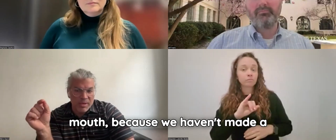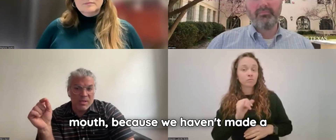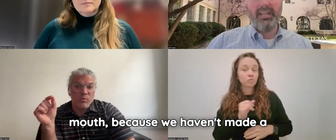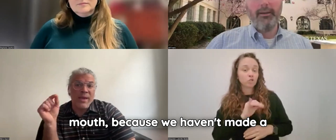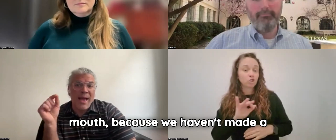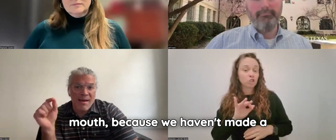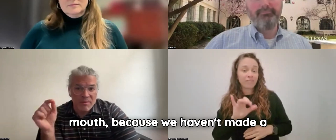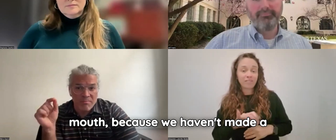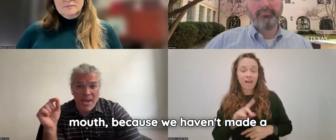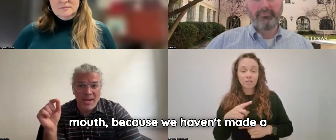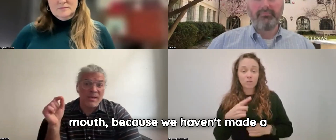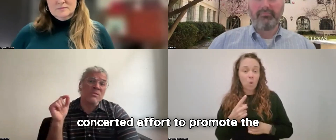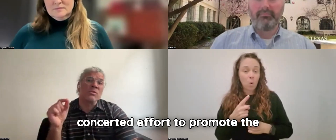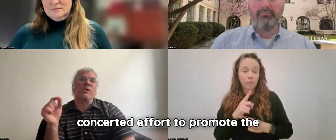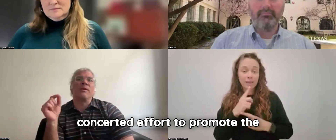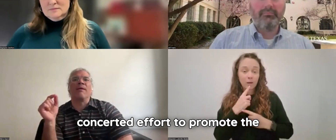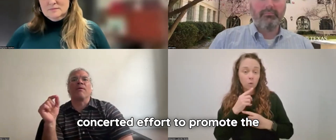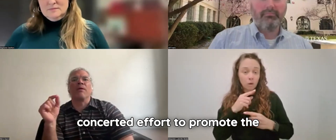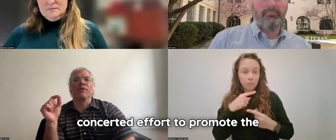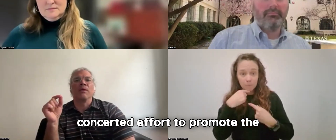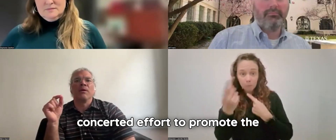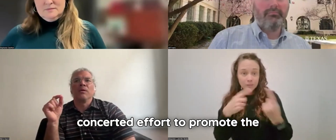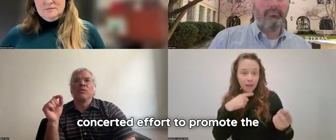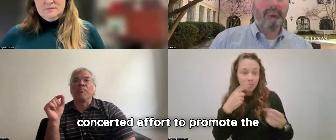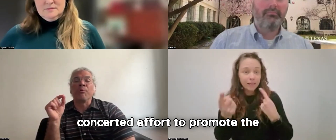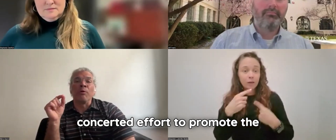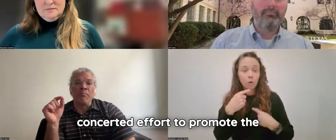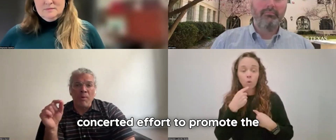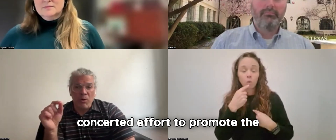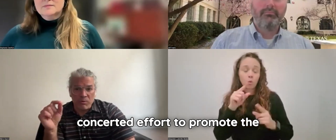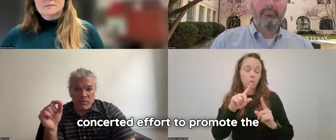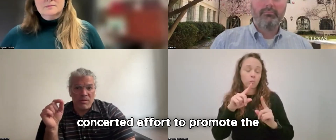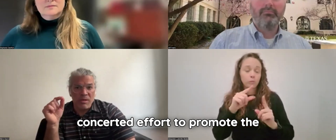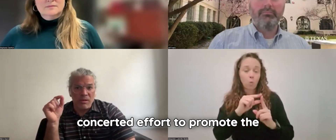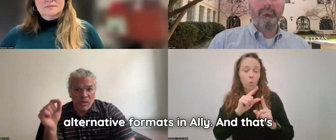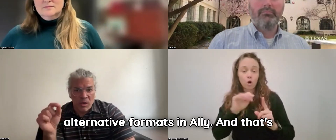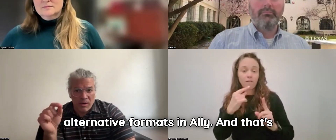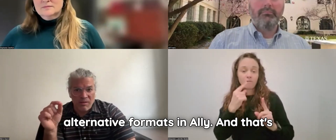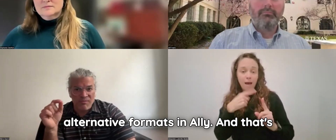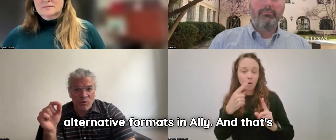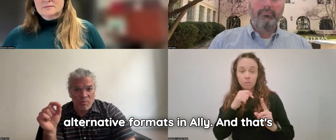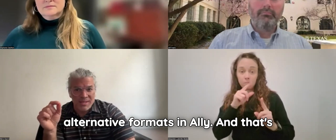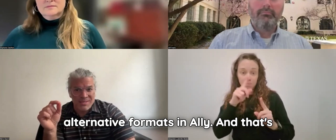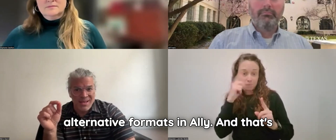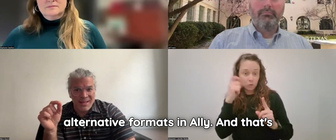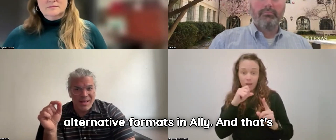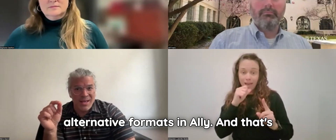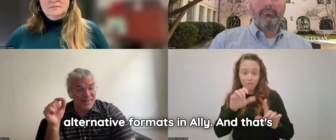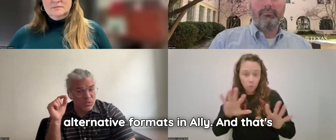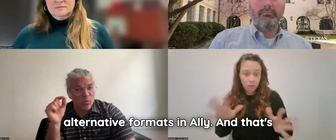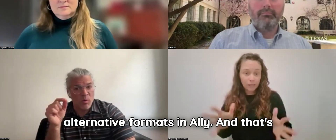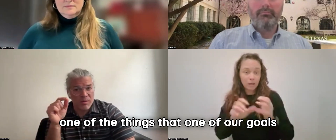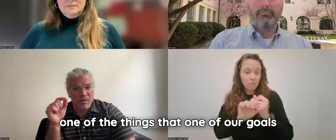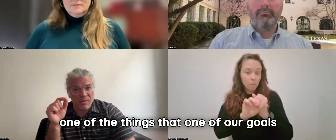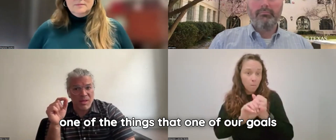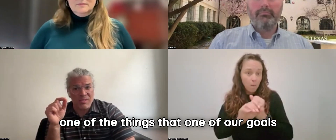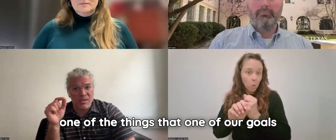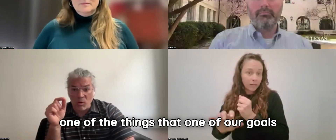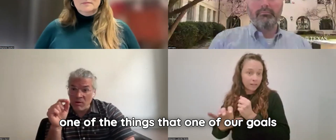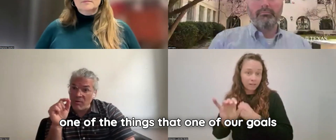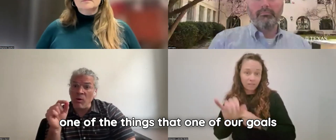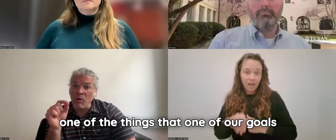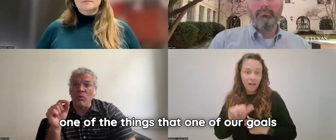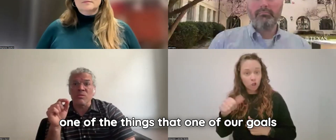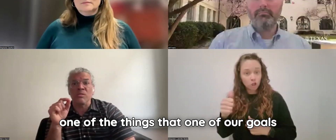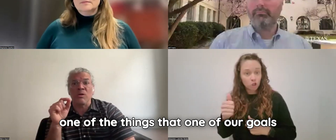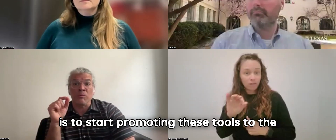mouth because we Yeah. haven't made a concerted effort to promote the alternative formats in Ally. And that's one of the things that